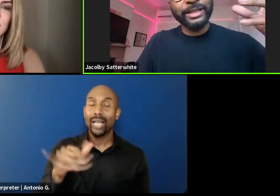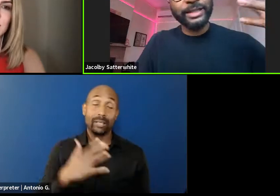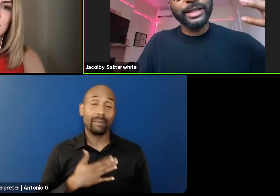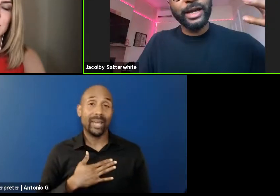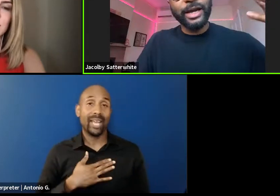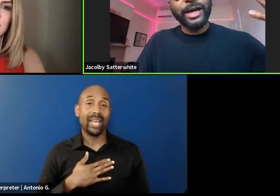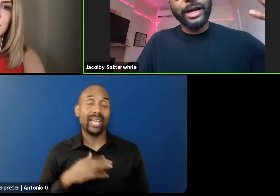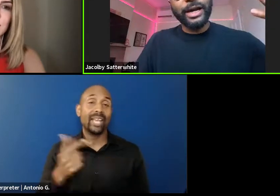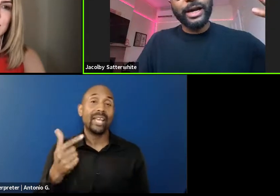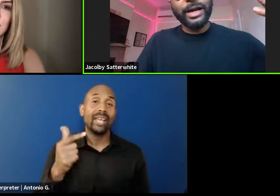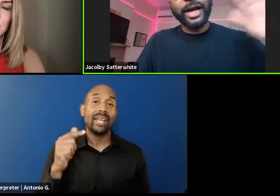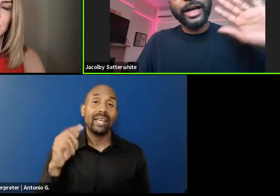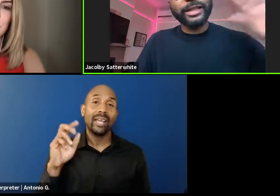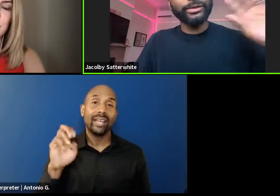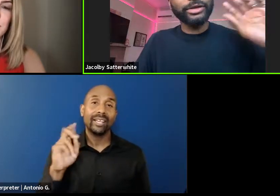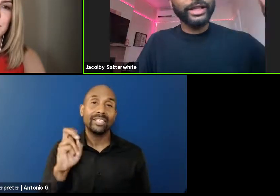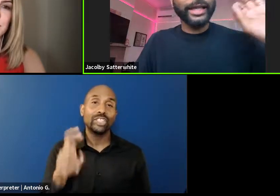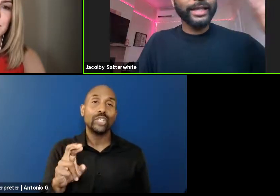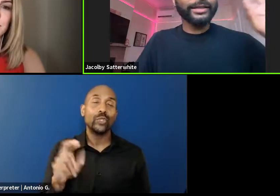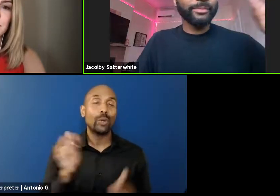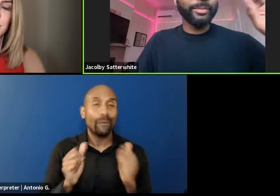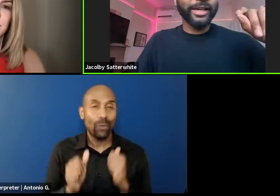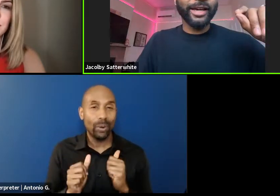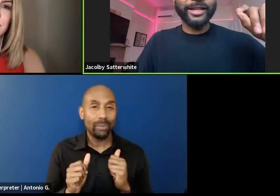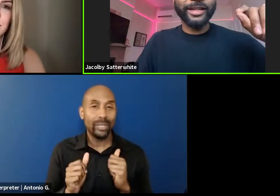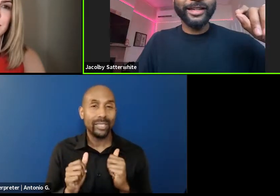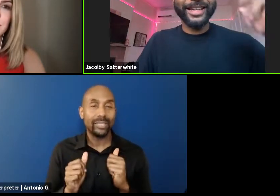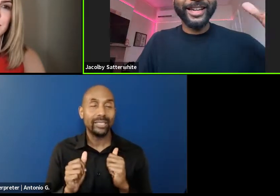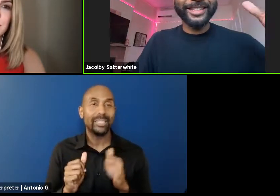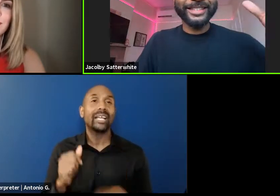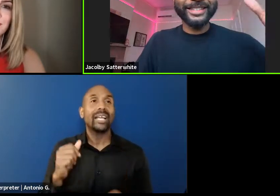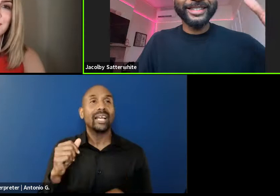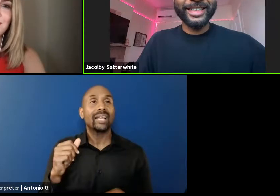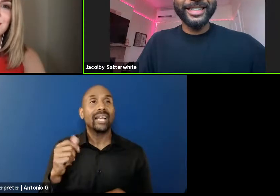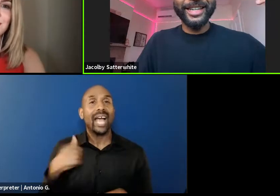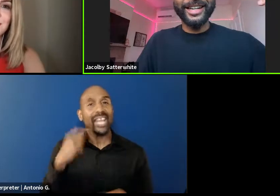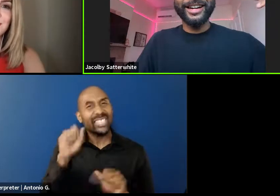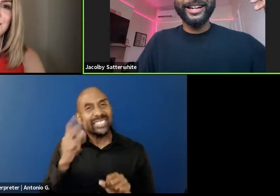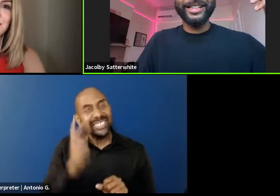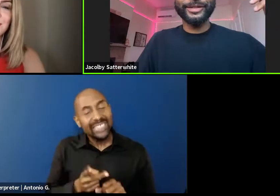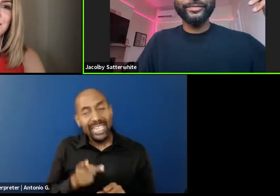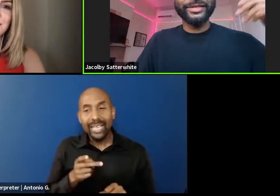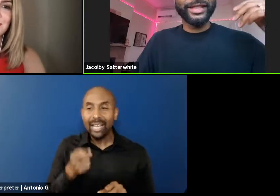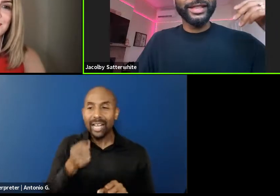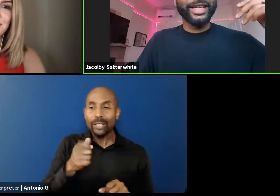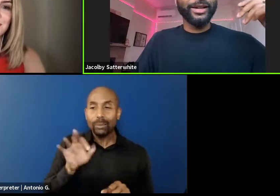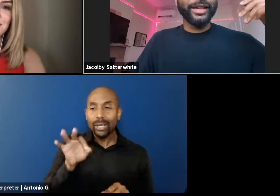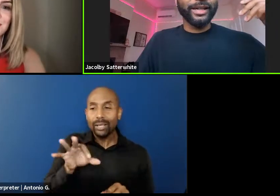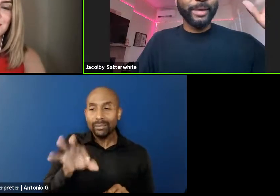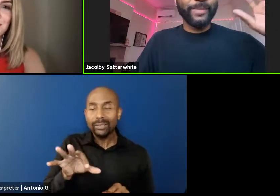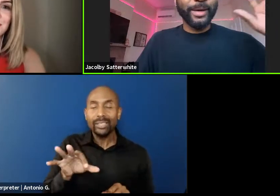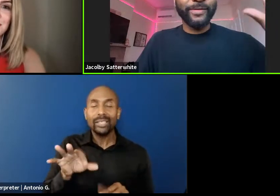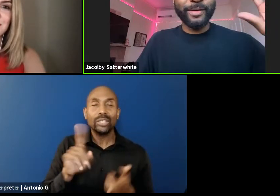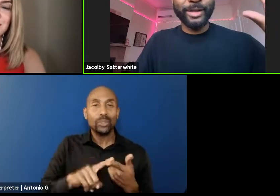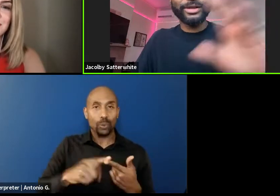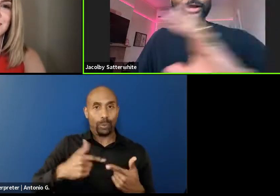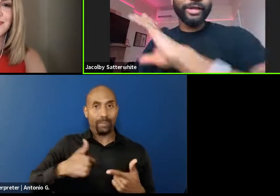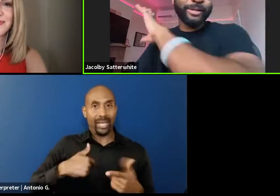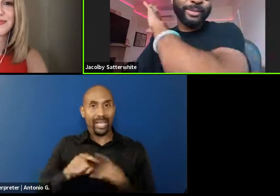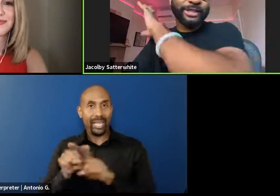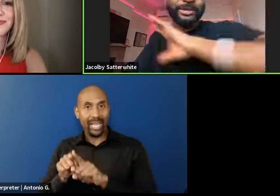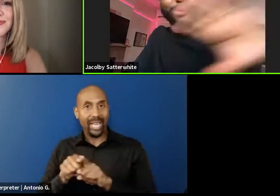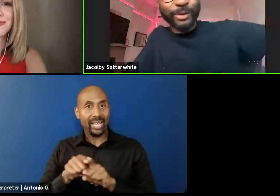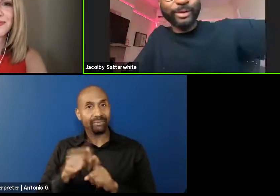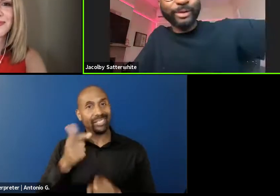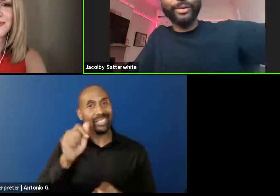see things, I guess it was just like hints to me being gay. And like, I could see, you know, like my family was